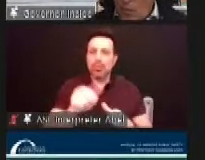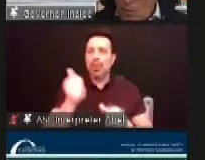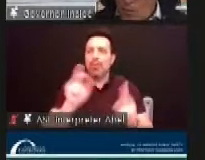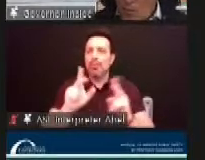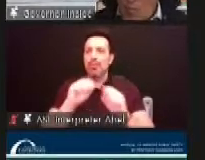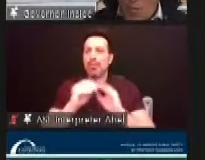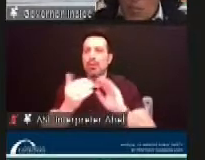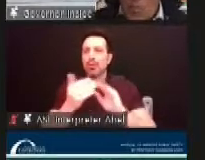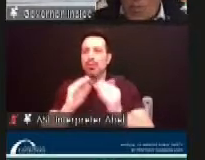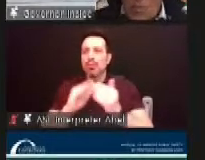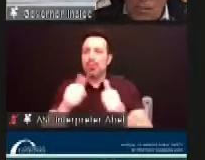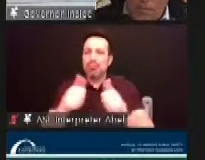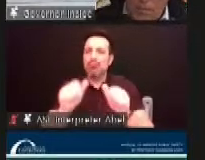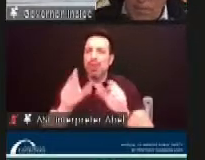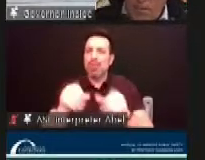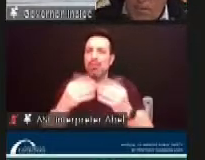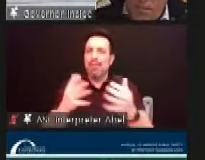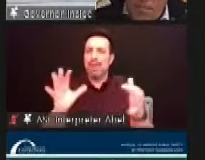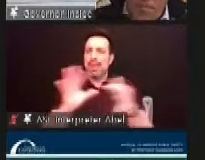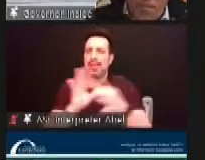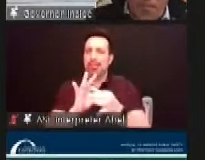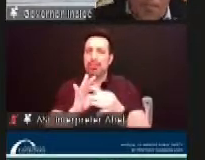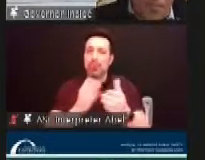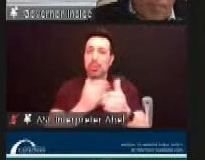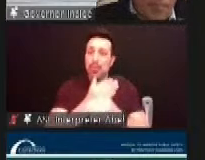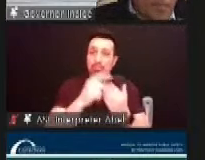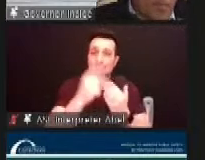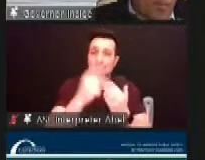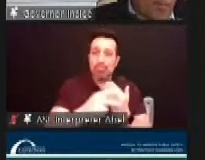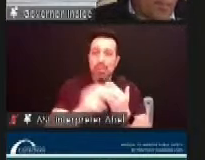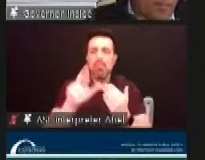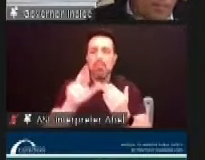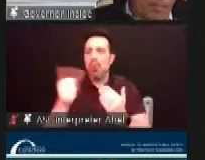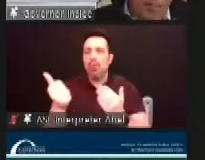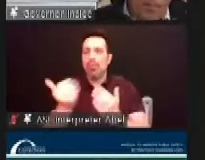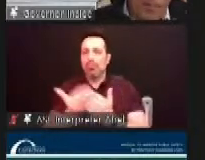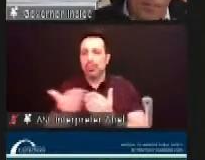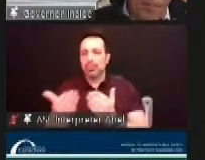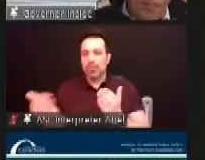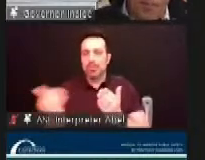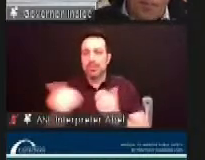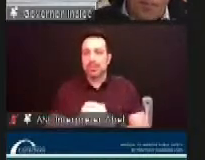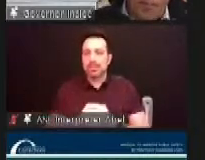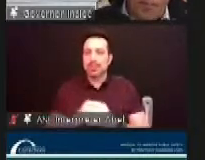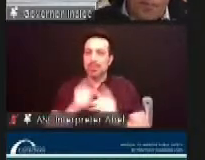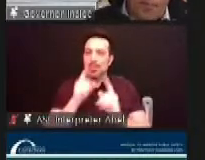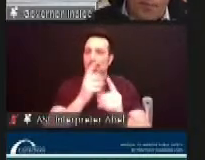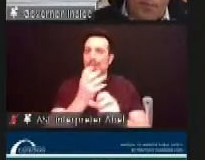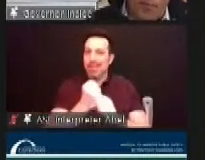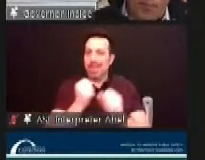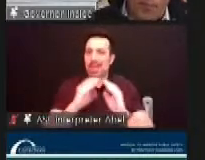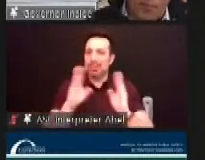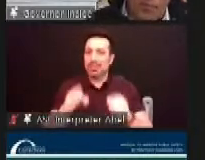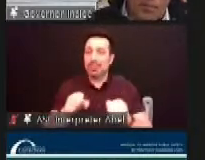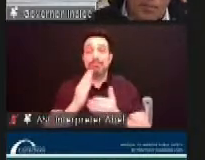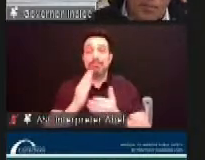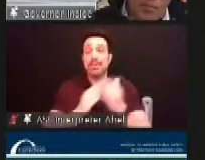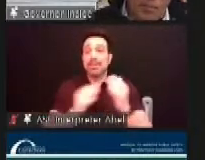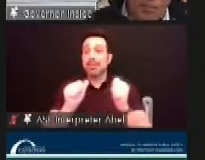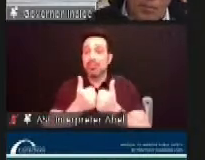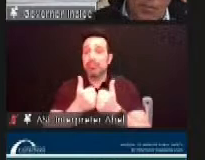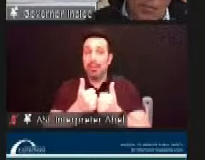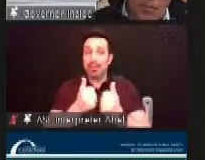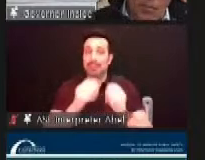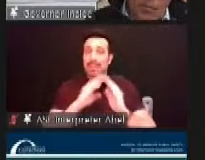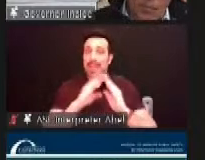to provide some type of linkage, either program or other resources to get housing. You know, some of the challenges with the